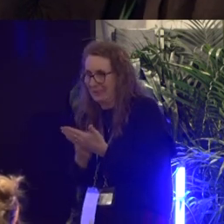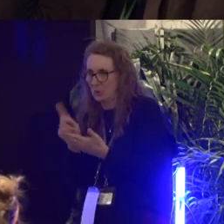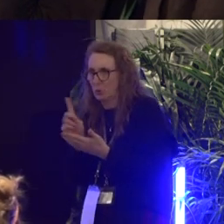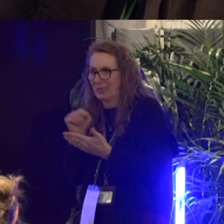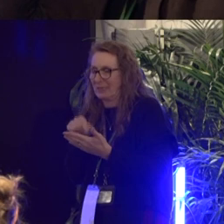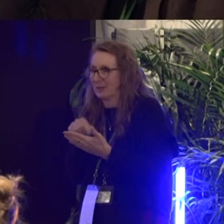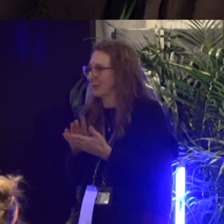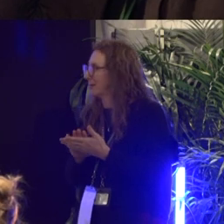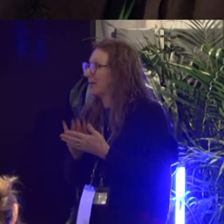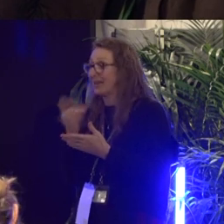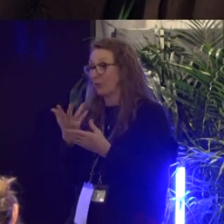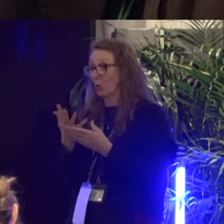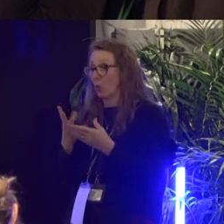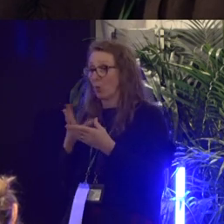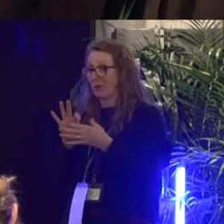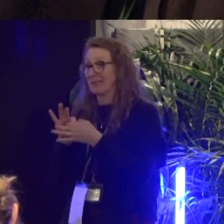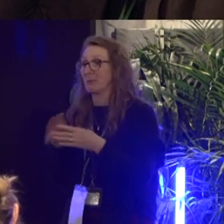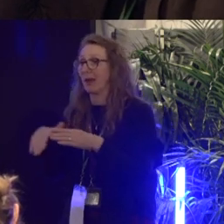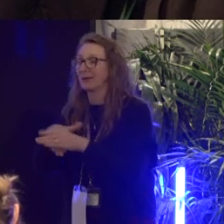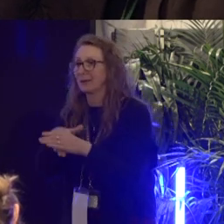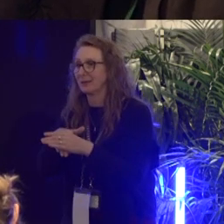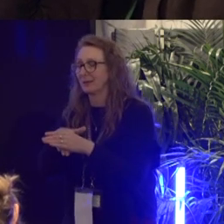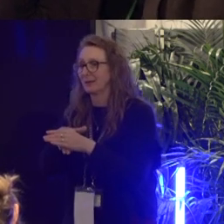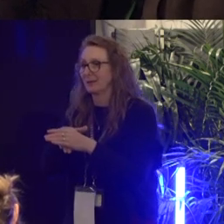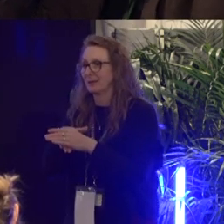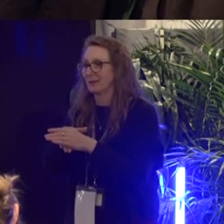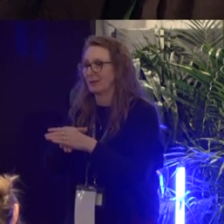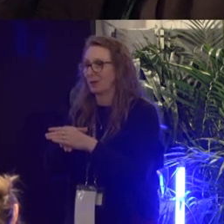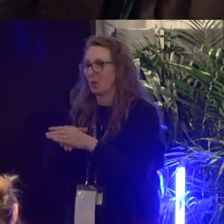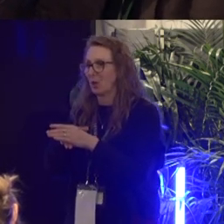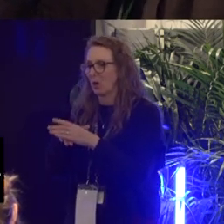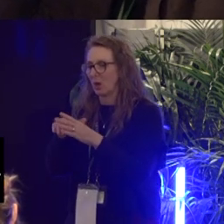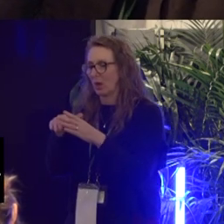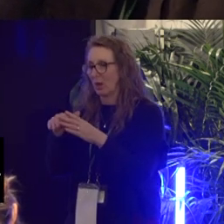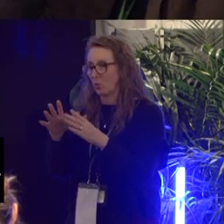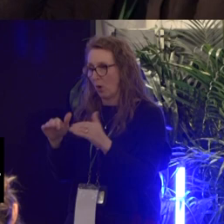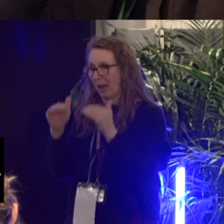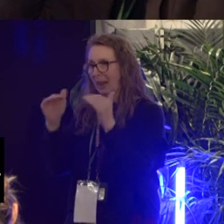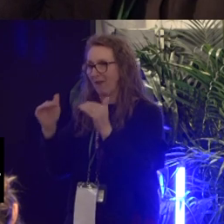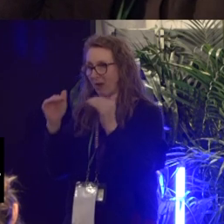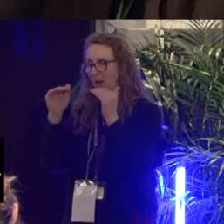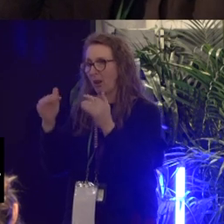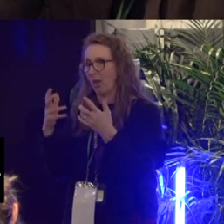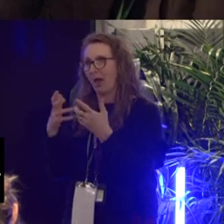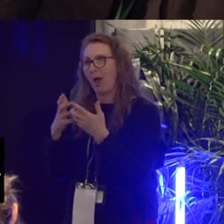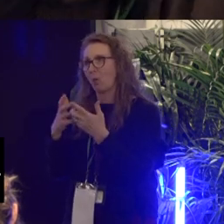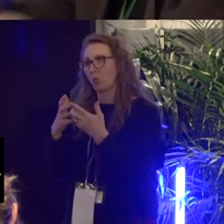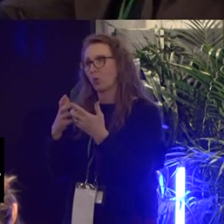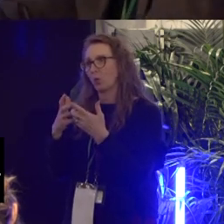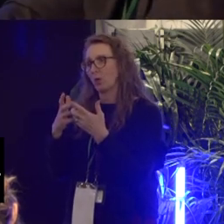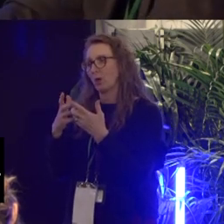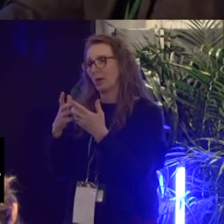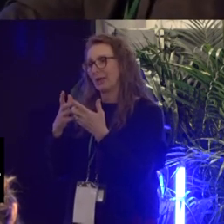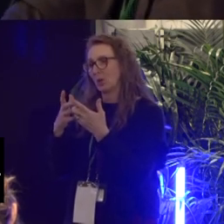And if you're participating, what kind of level of, you know, how can you calibrate